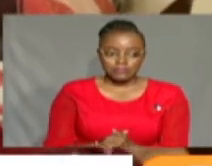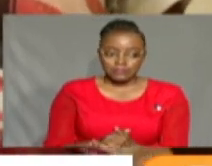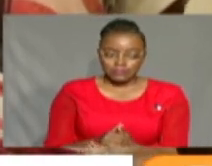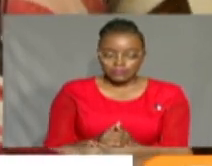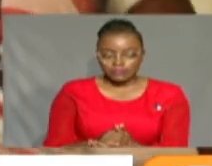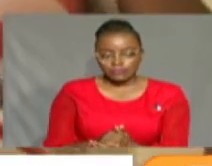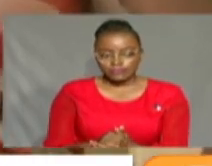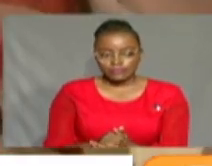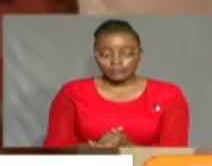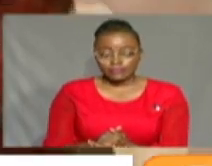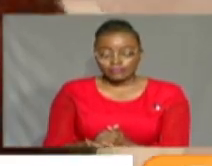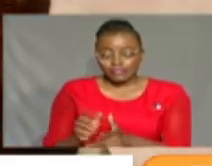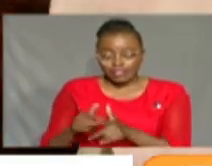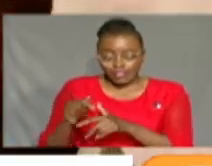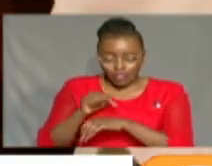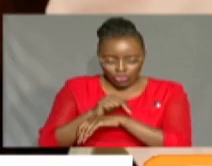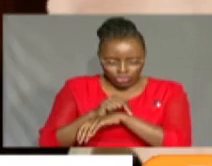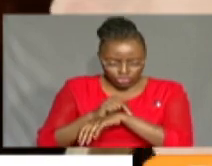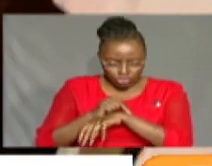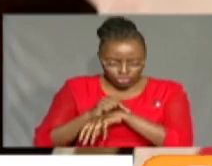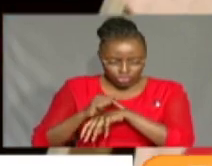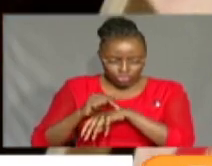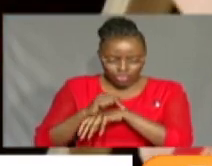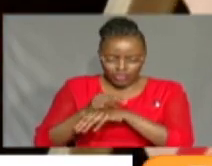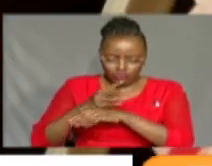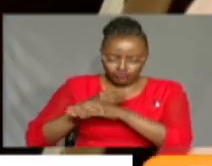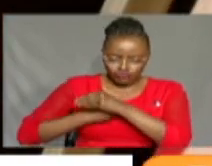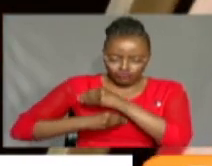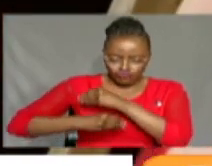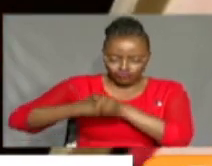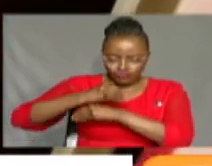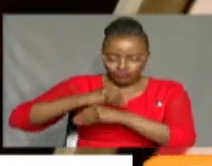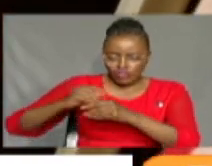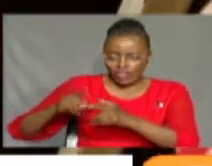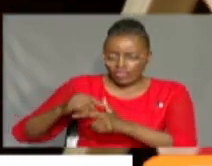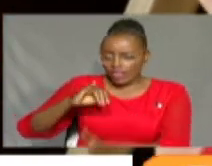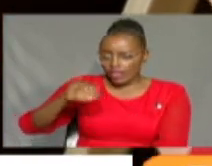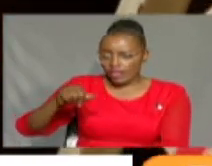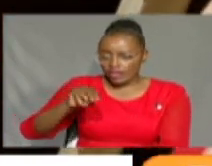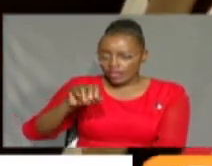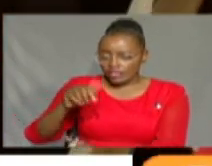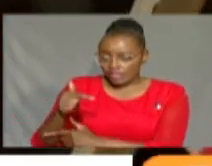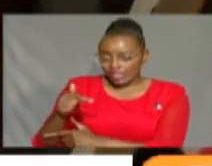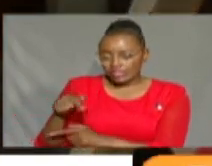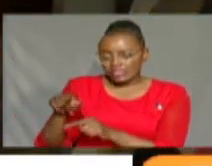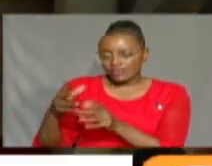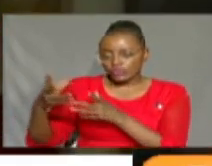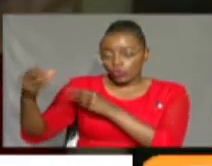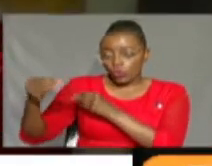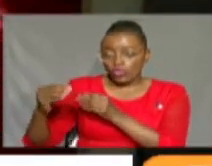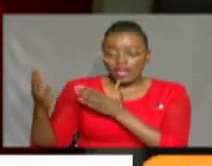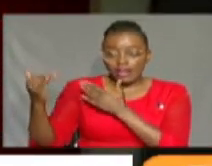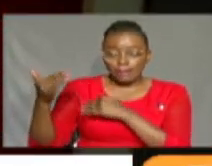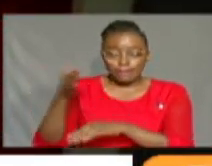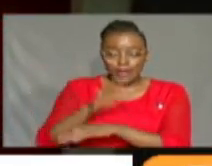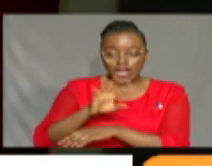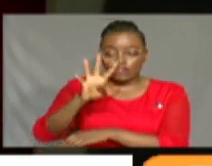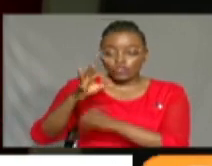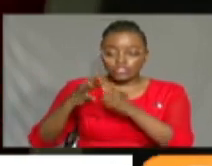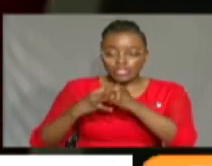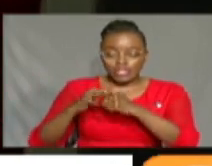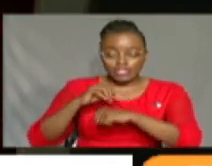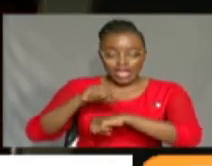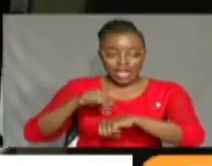up. The wound is then neatly bandaged and Janet is allowed to go home and expected back after 48 hours.